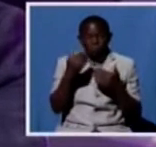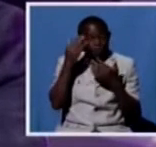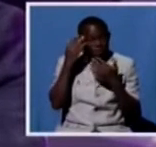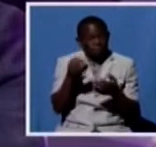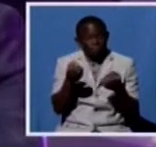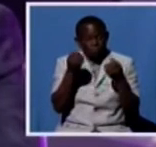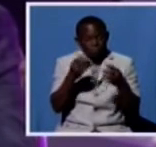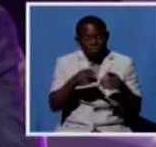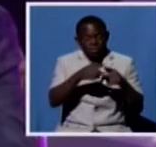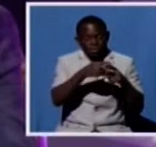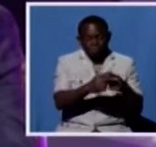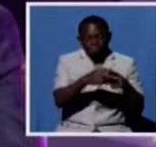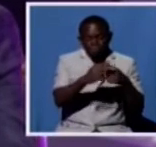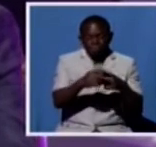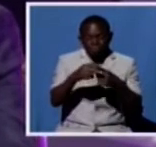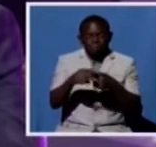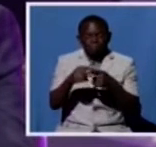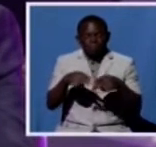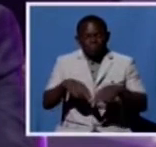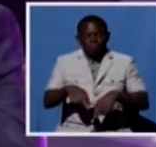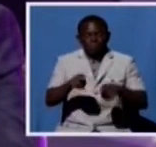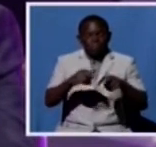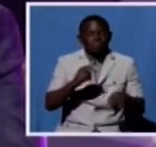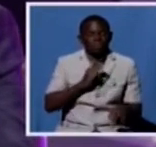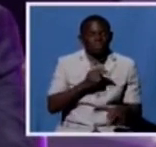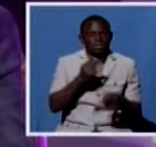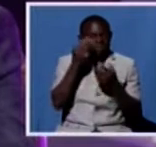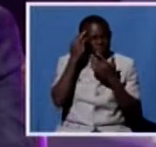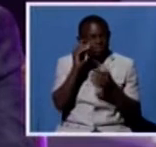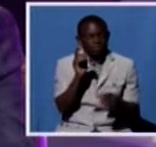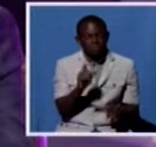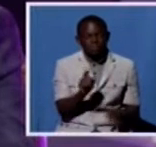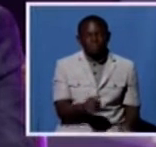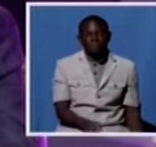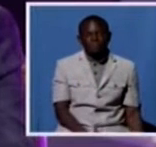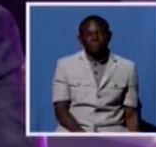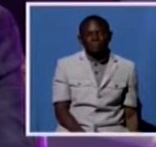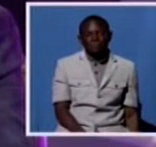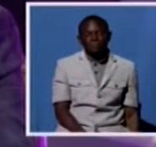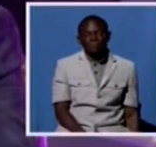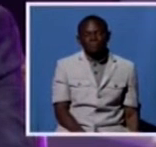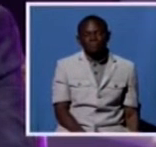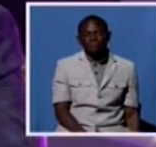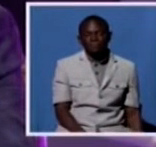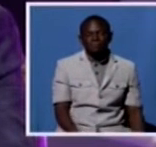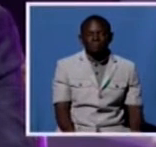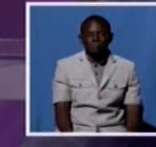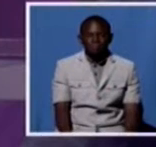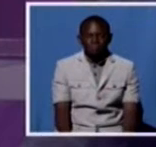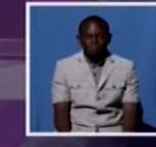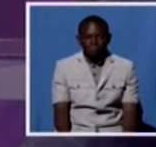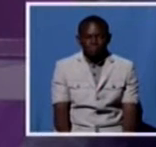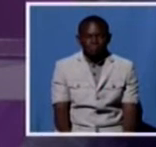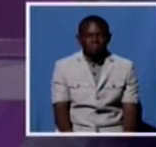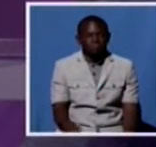those maintenance activities will also bring on board a lot more people to be employed. I'd asked you about a reduction,